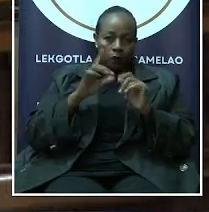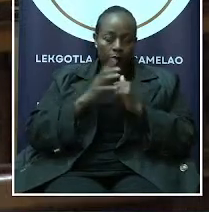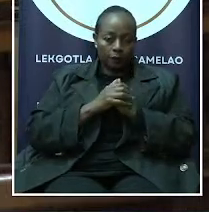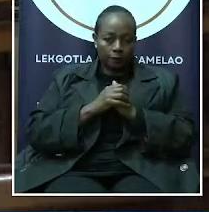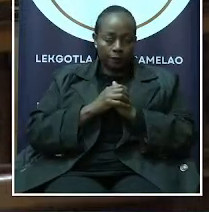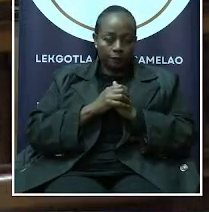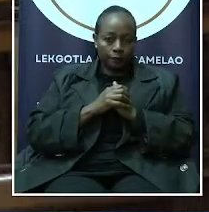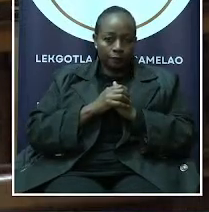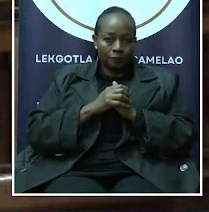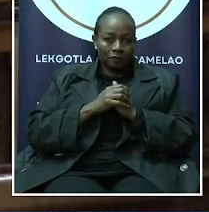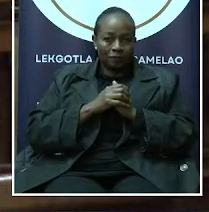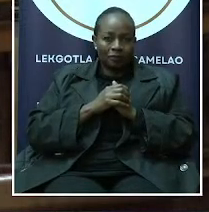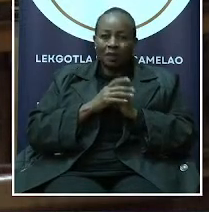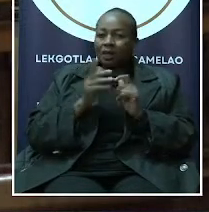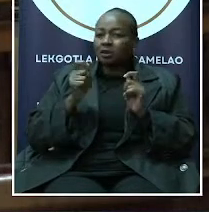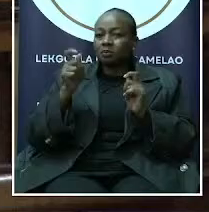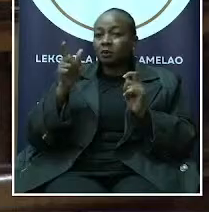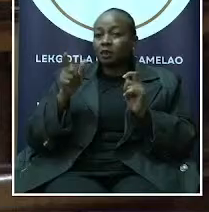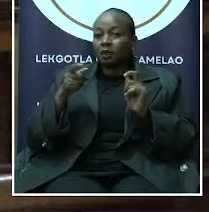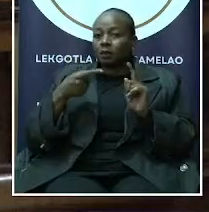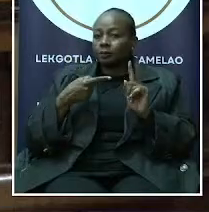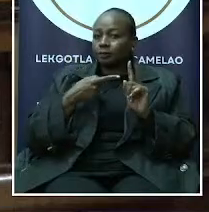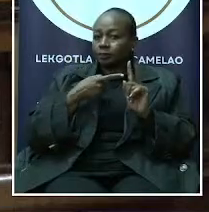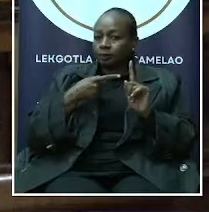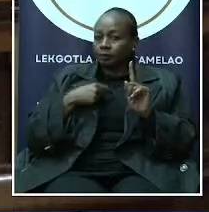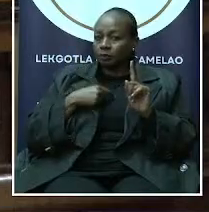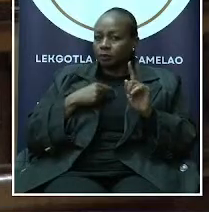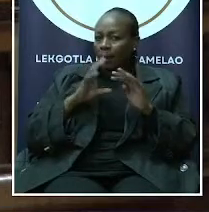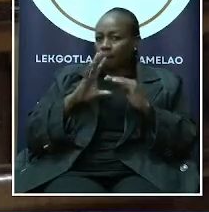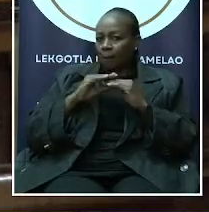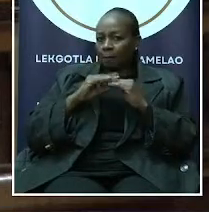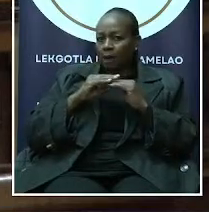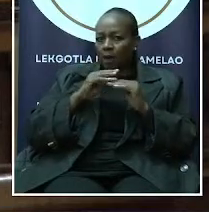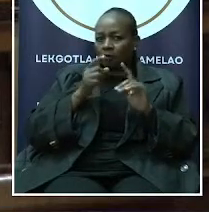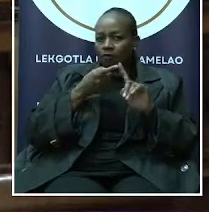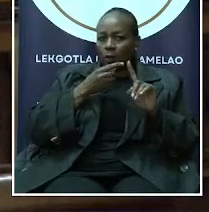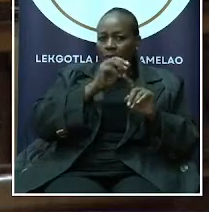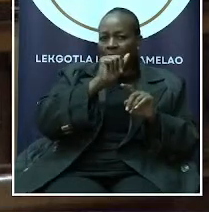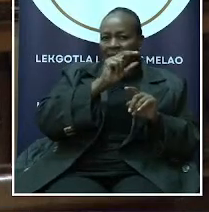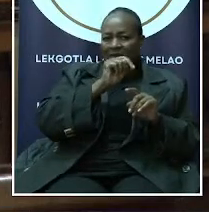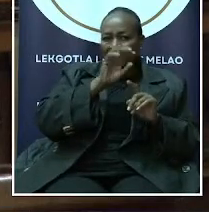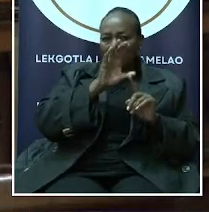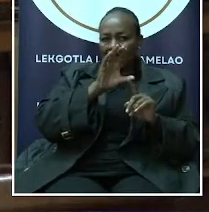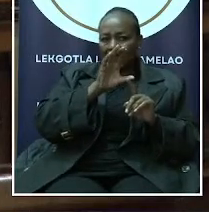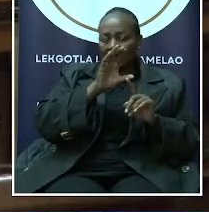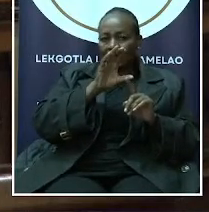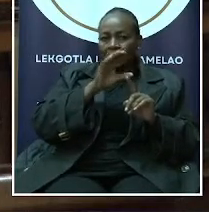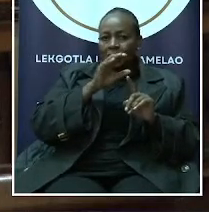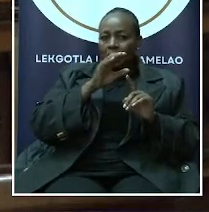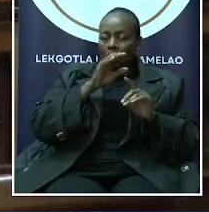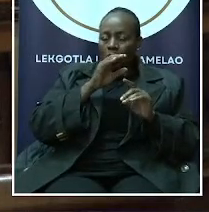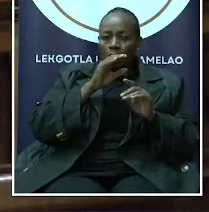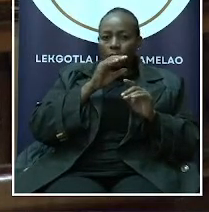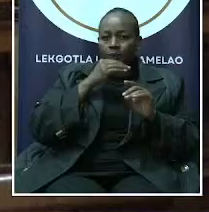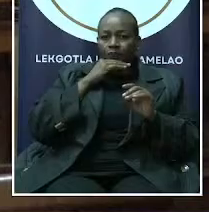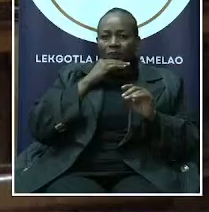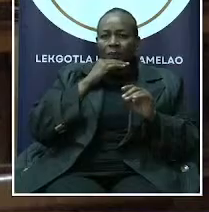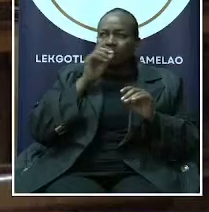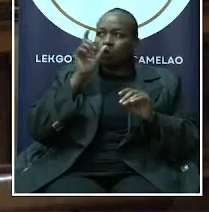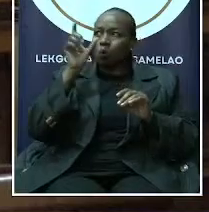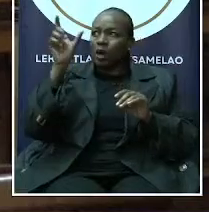Speaker, may the honorable member from the ANC please refrain from putting